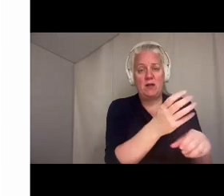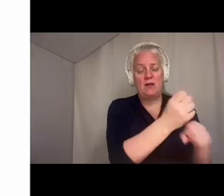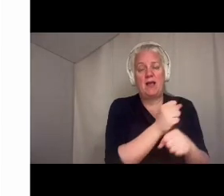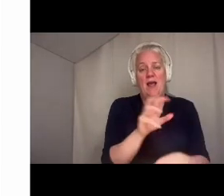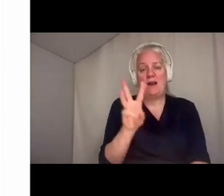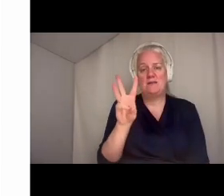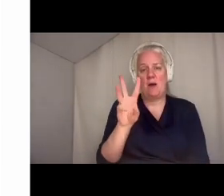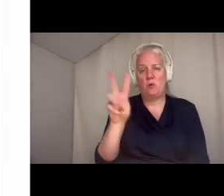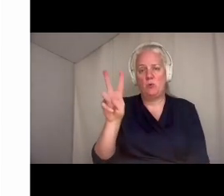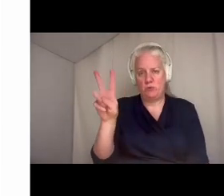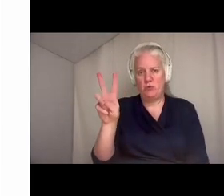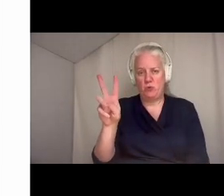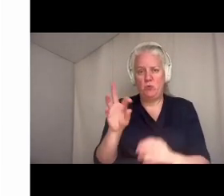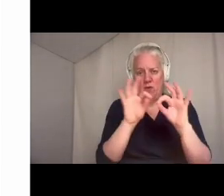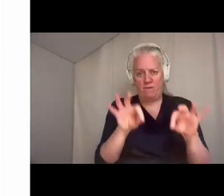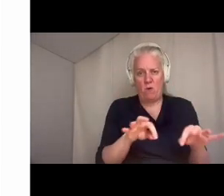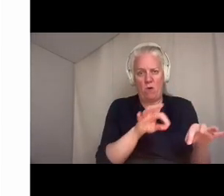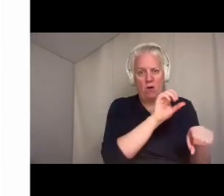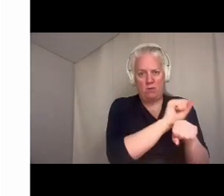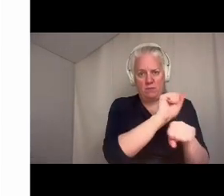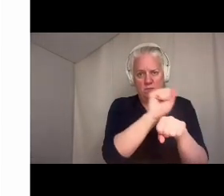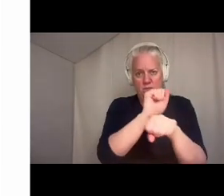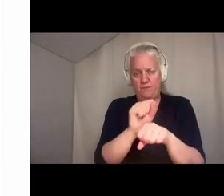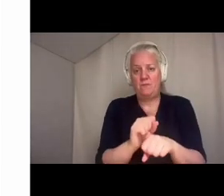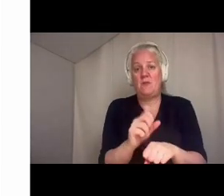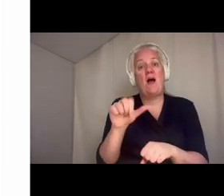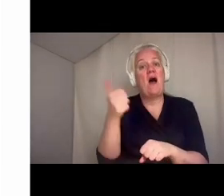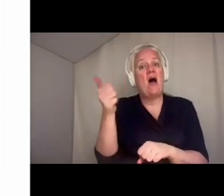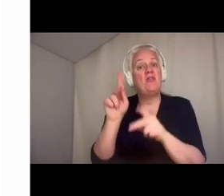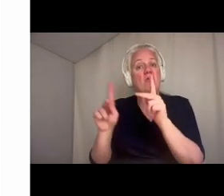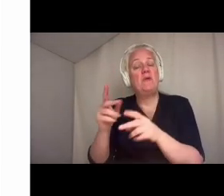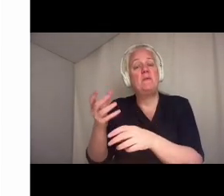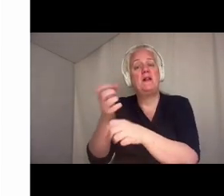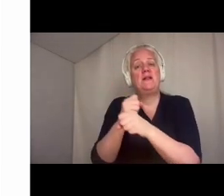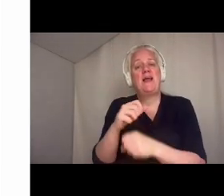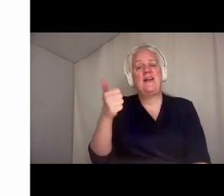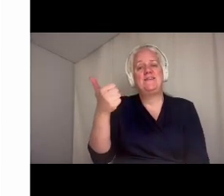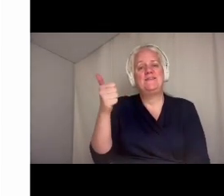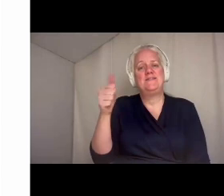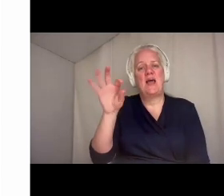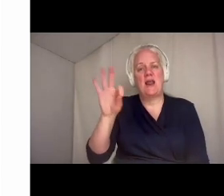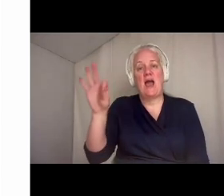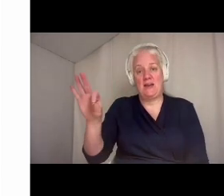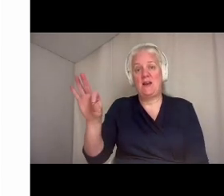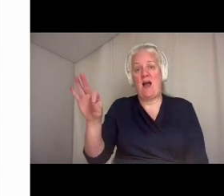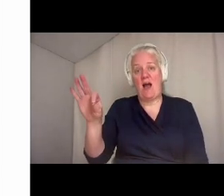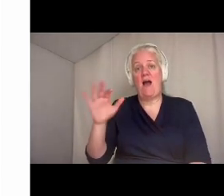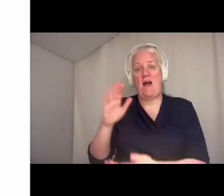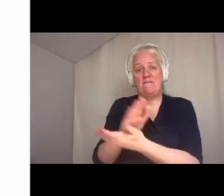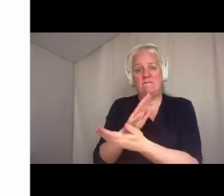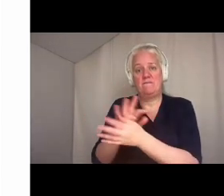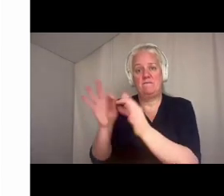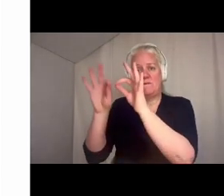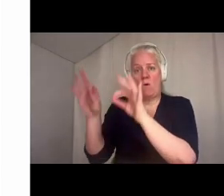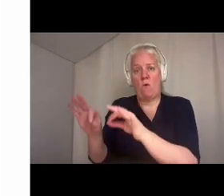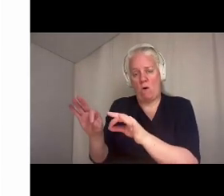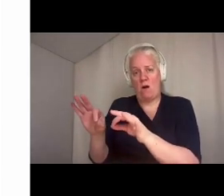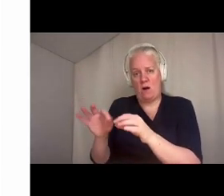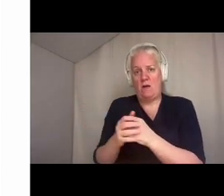of their employers. And other people may receive 1099s that they are maybe